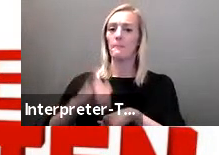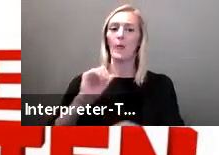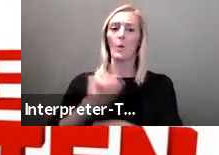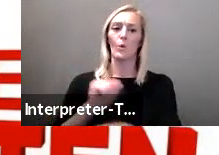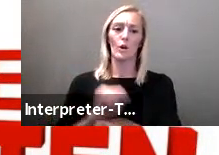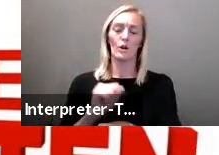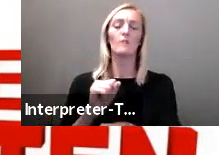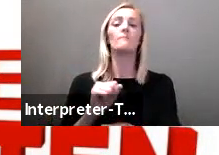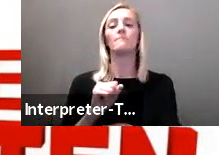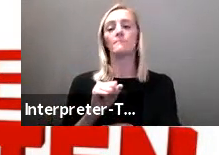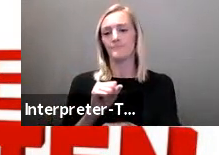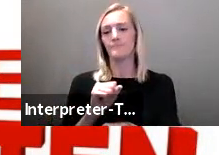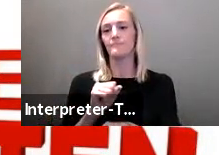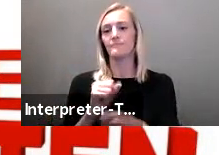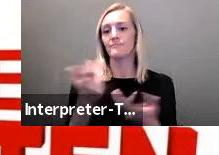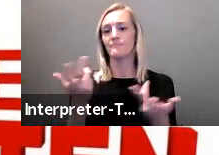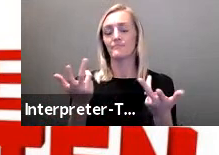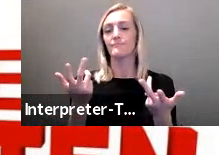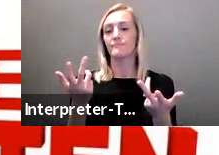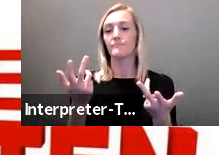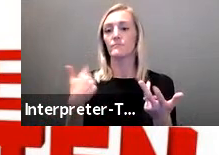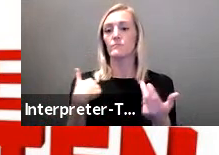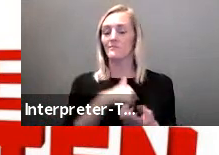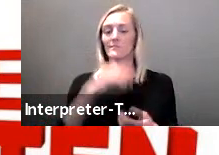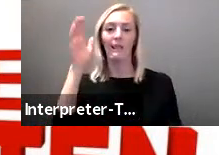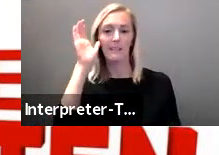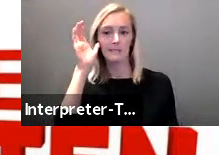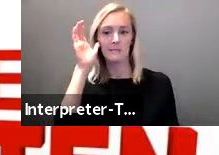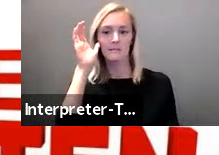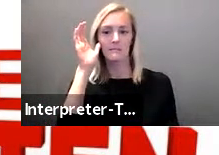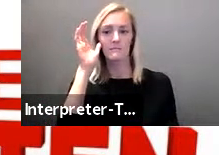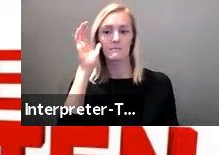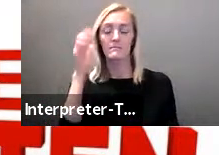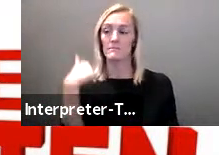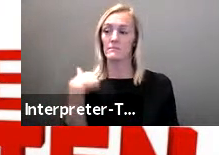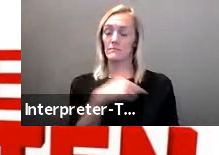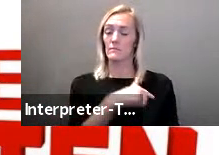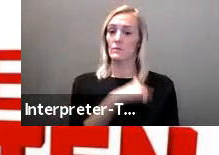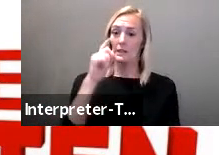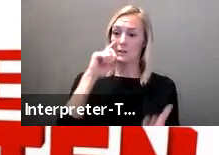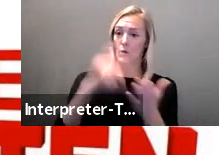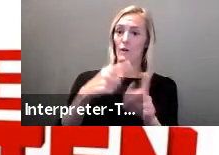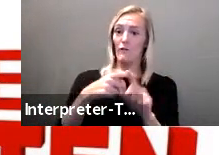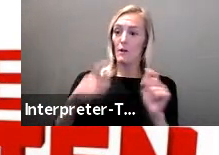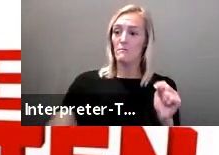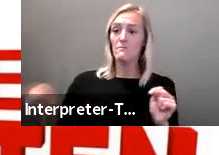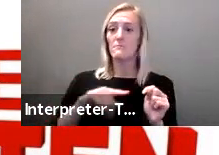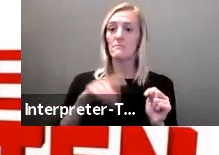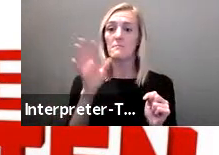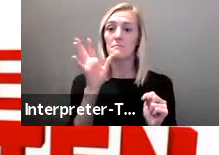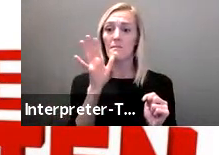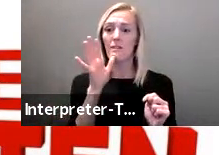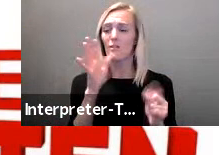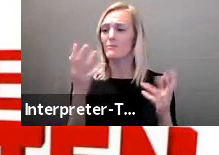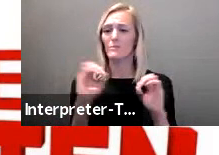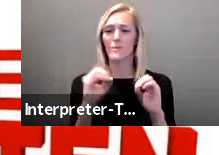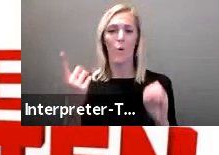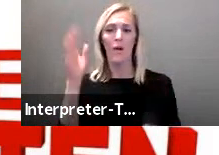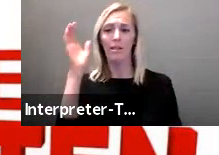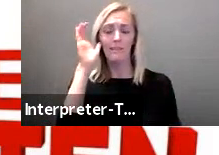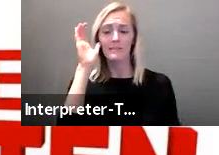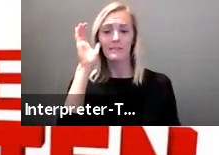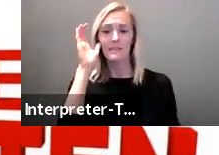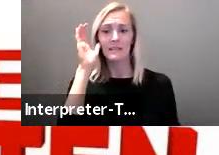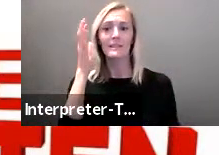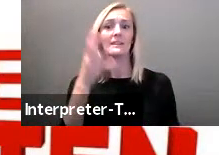everything else that has started in this nation, was to listen, because what we heard from our mothers is that no one was listening. And there was this